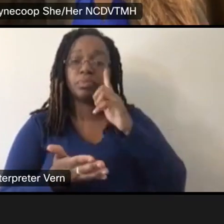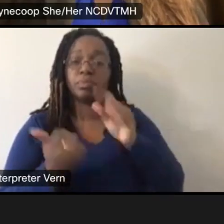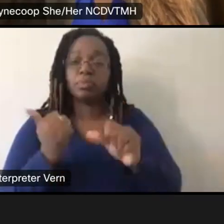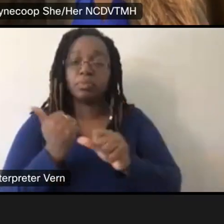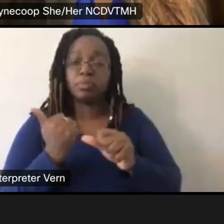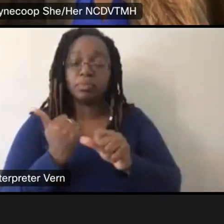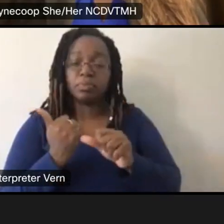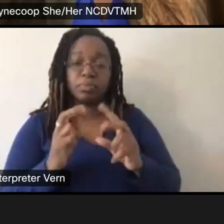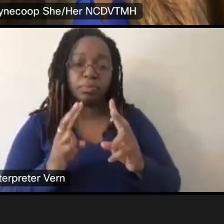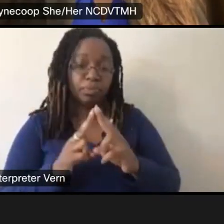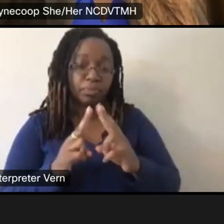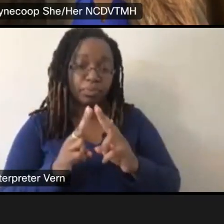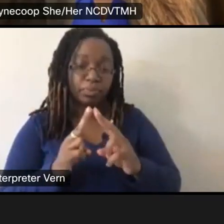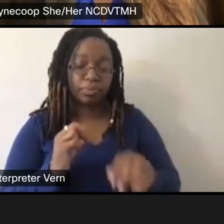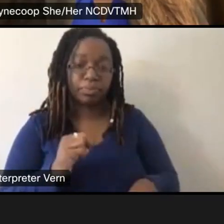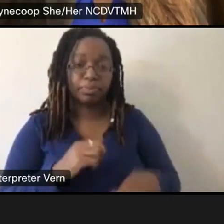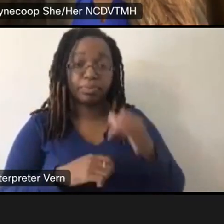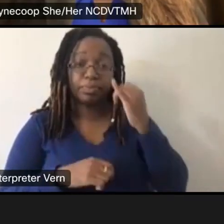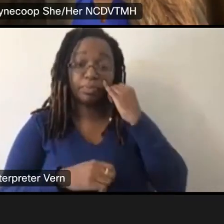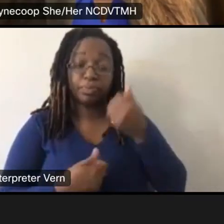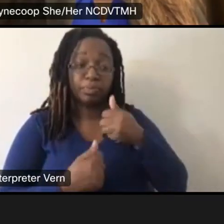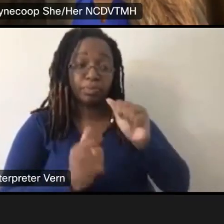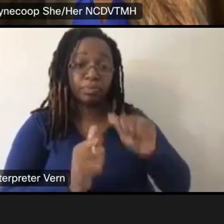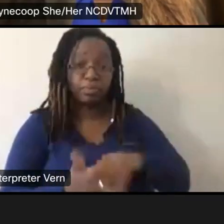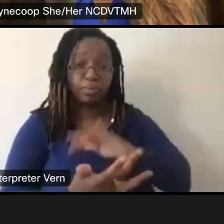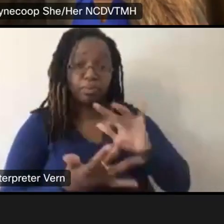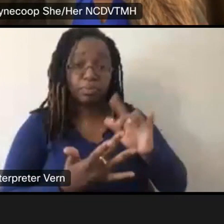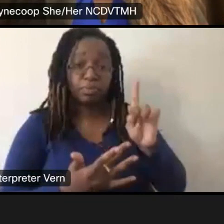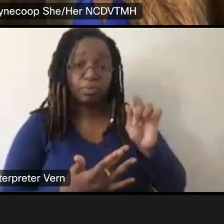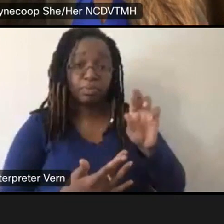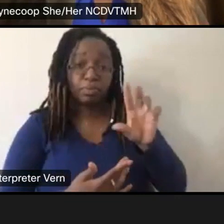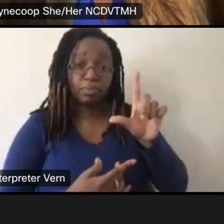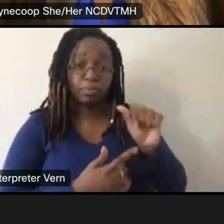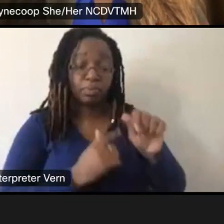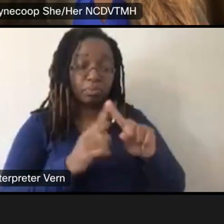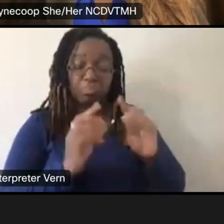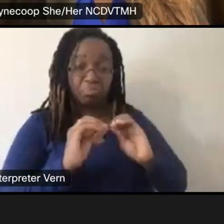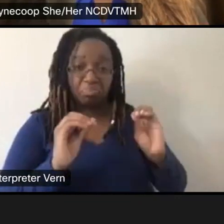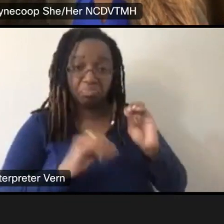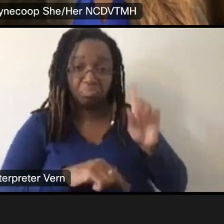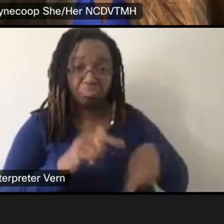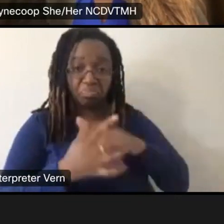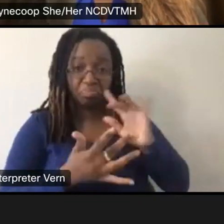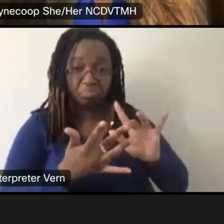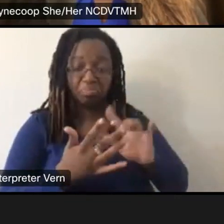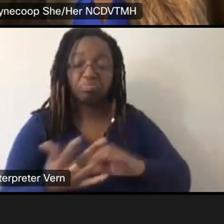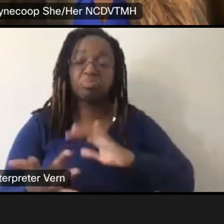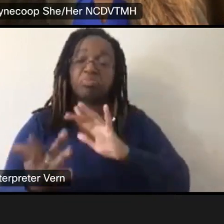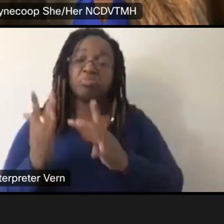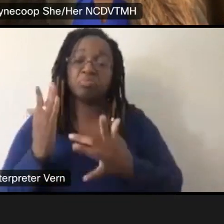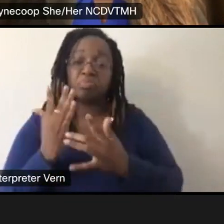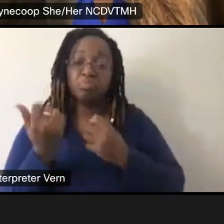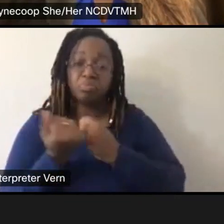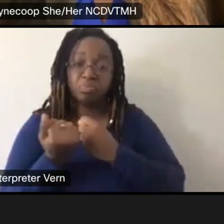If you're unable to contact Carla, please reach out to WebEx Tech Support. Carla will post that phone number in the chat